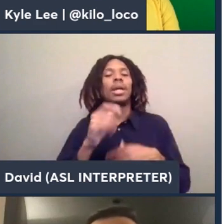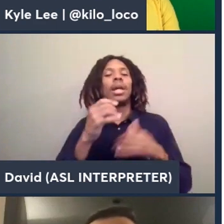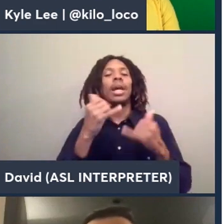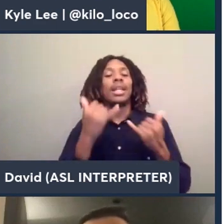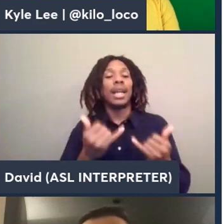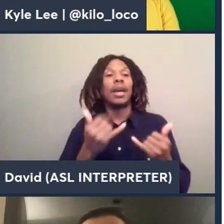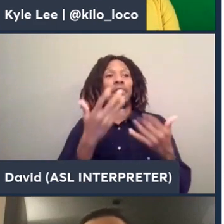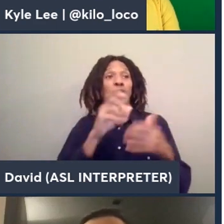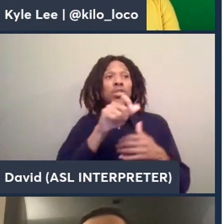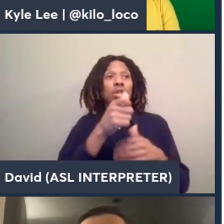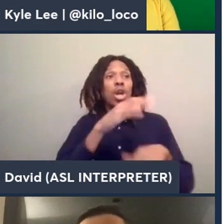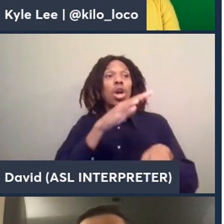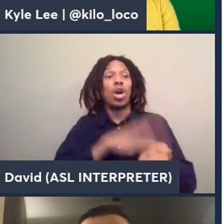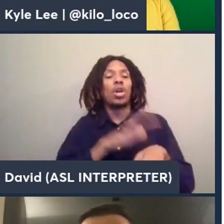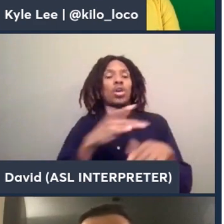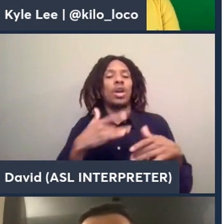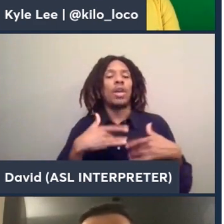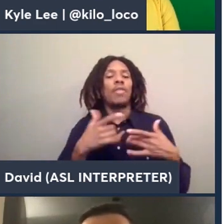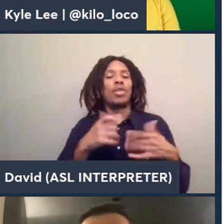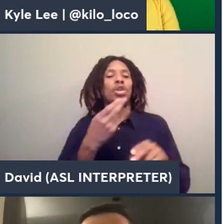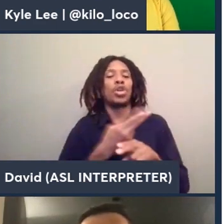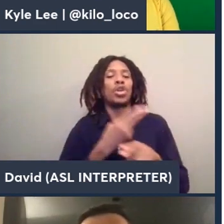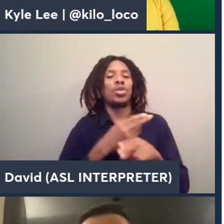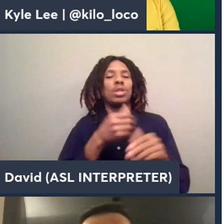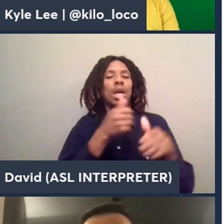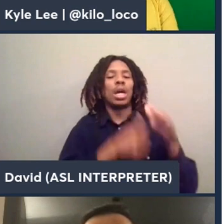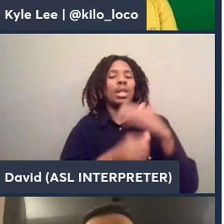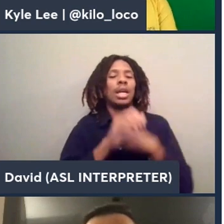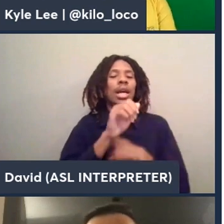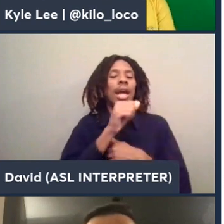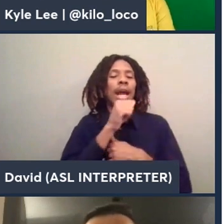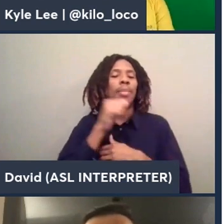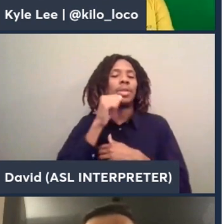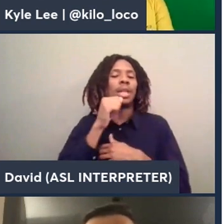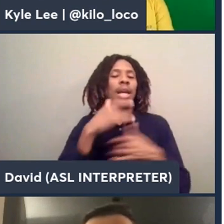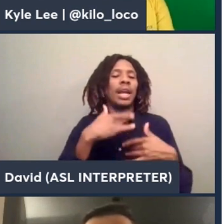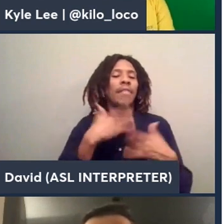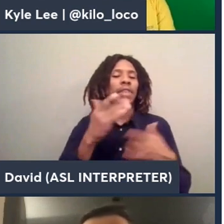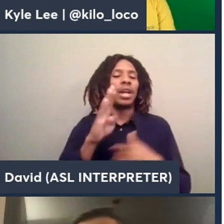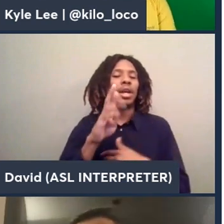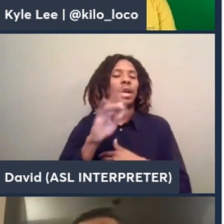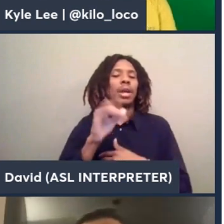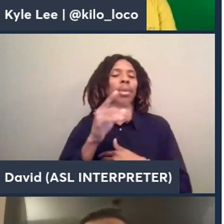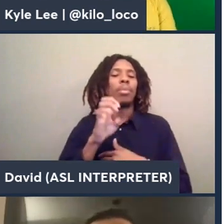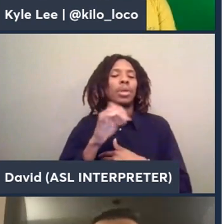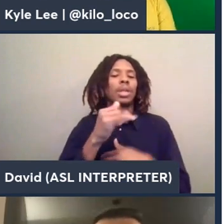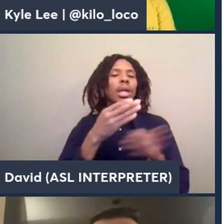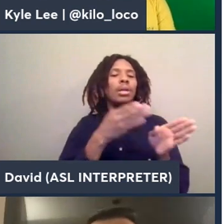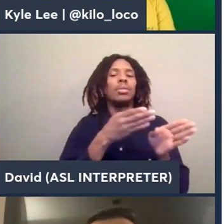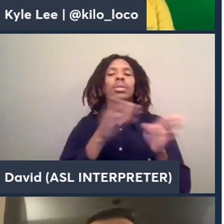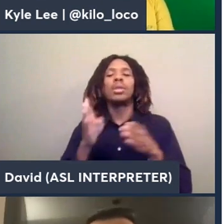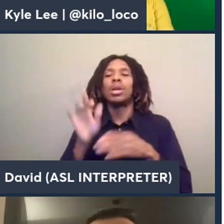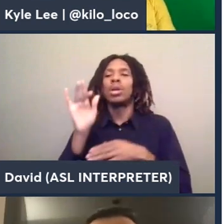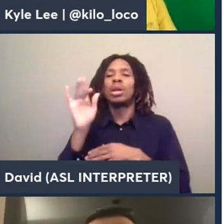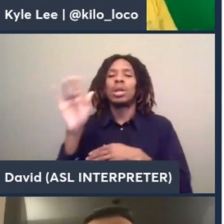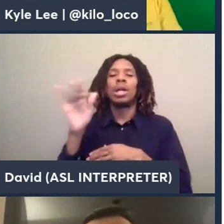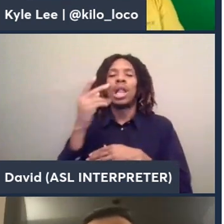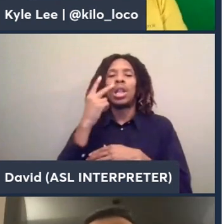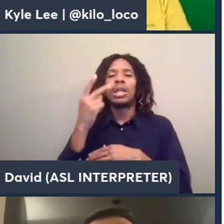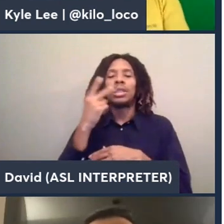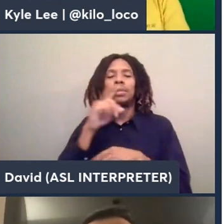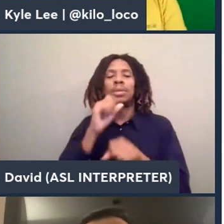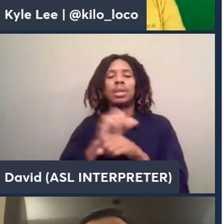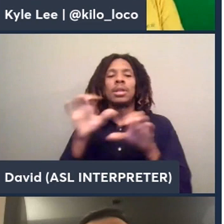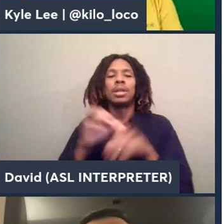available for you to use in Amazon EventBridge. So let's go over to the EventBridge console to see it in action. So if I